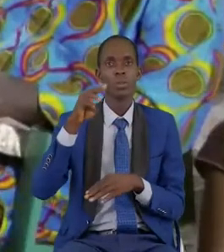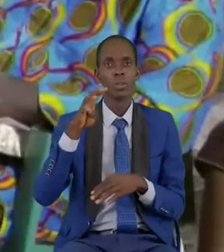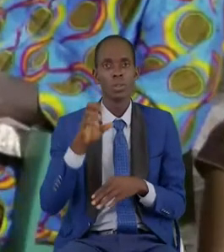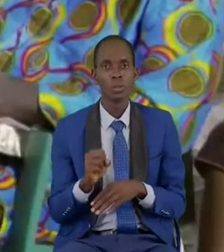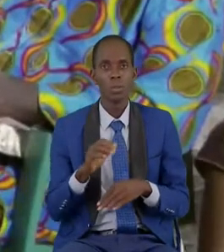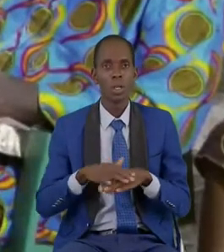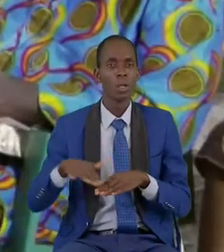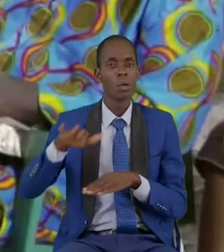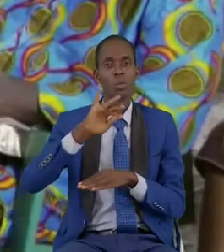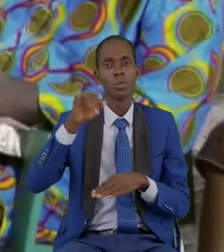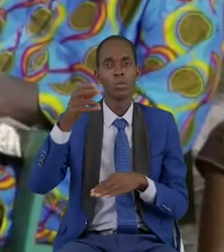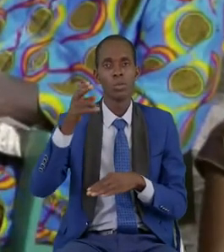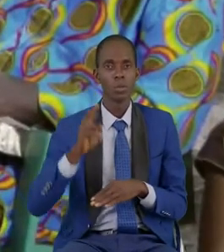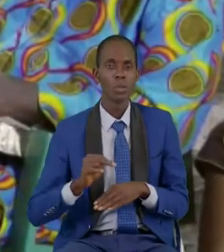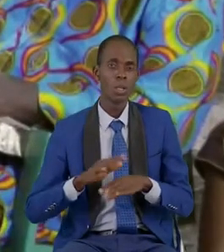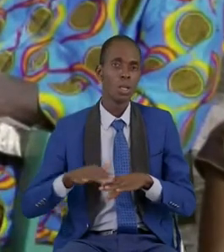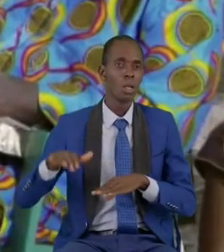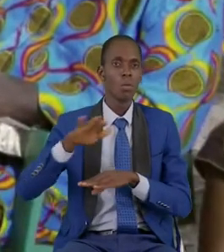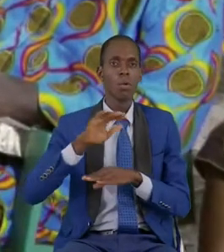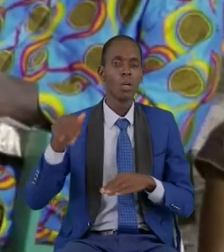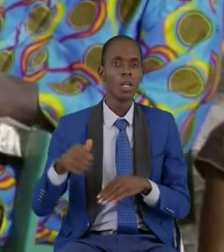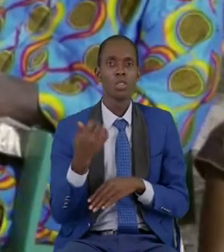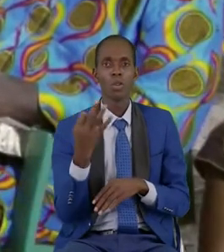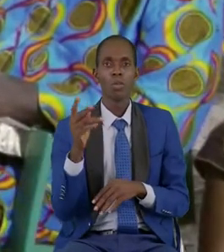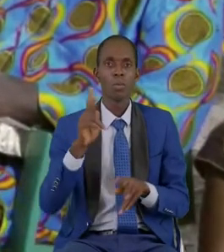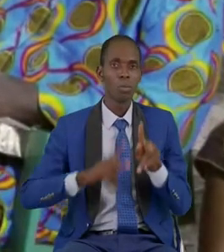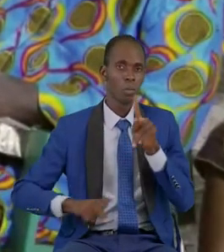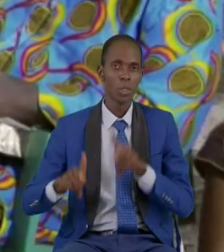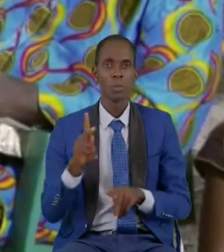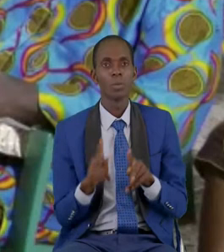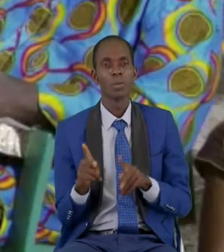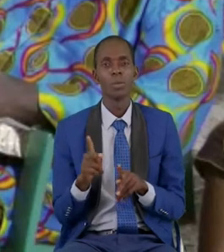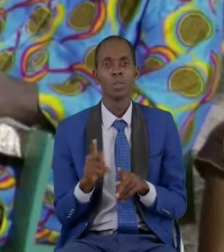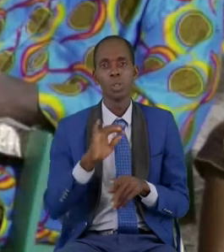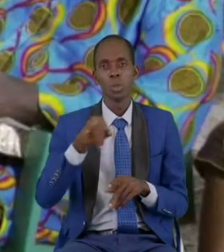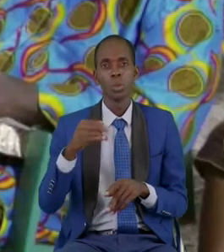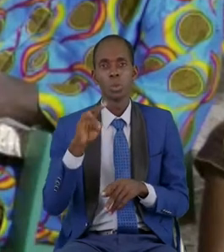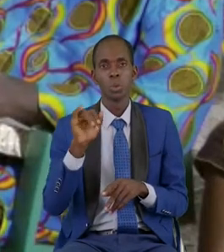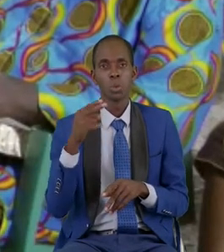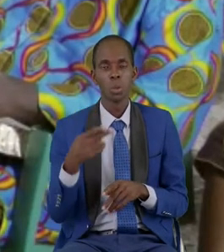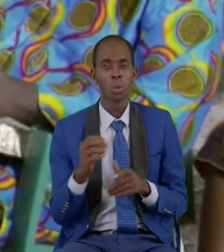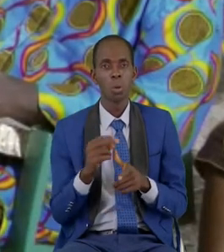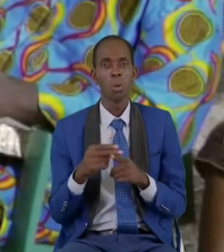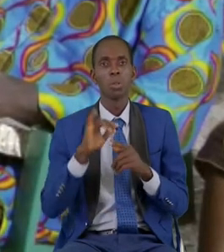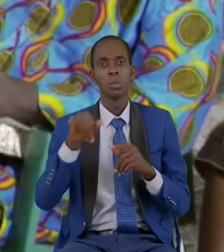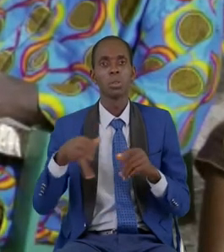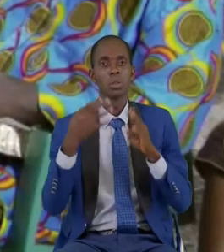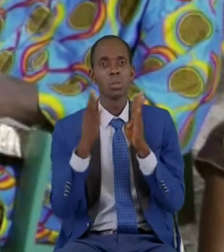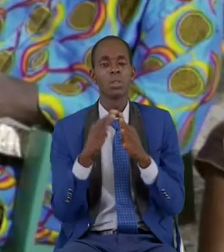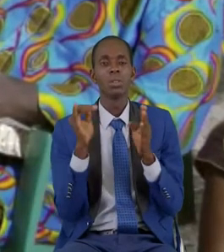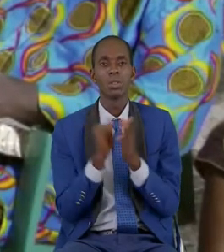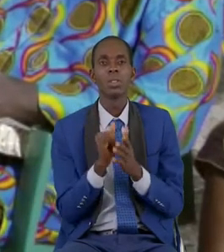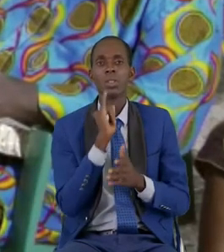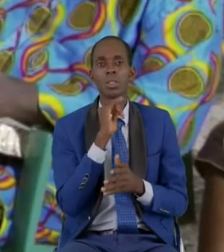John, above any of the people from Judah or Jerusalem. That's the Holy